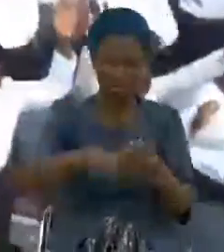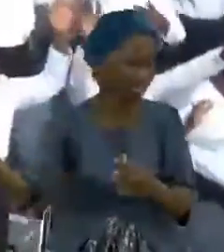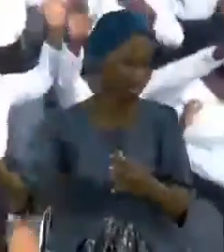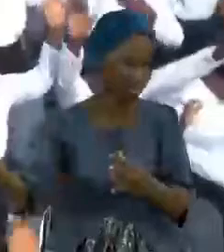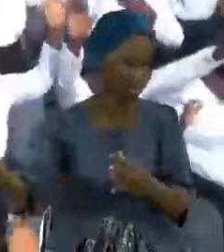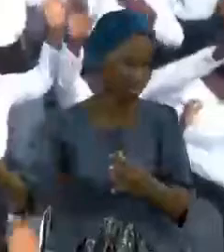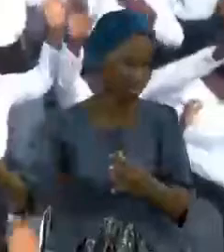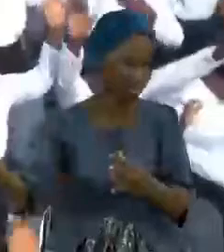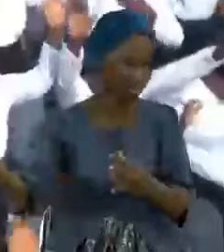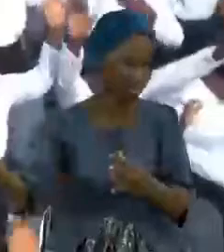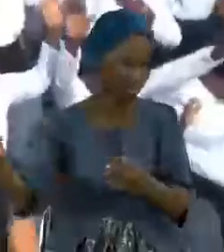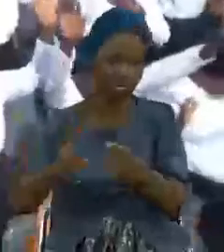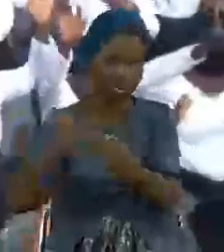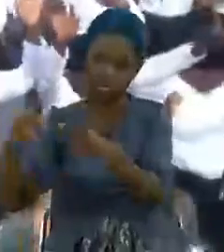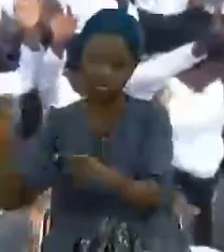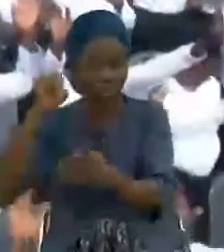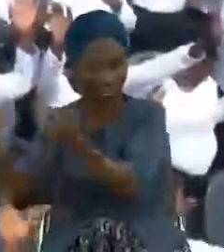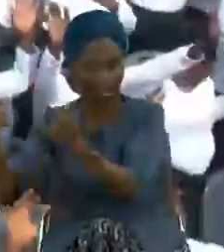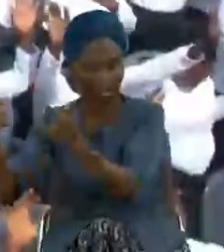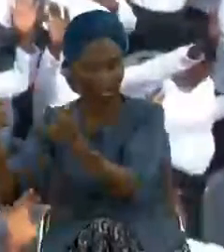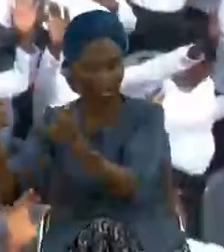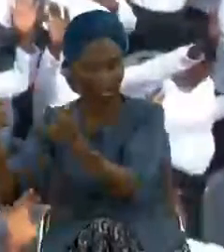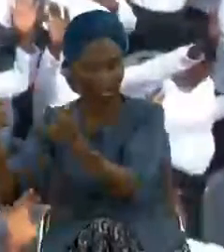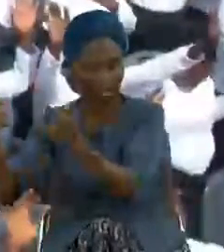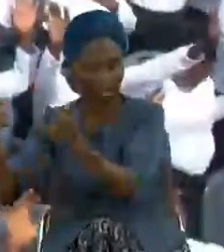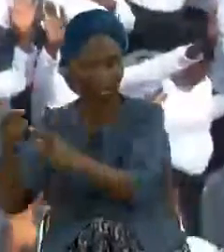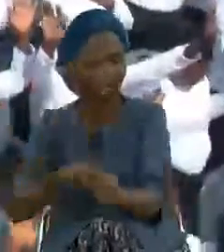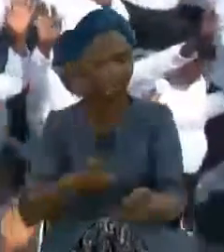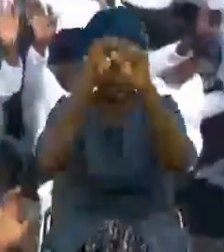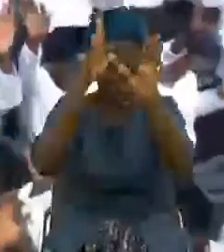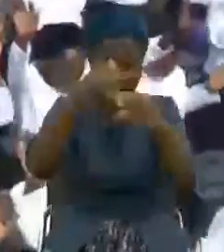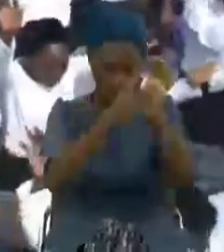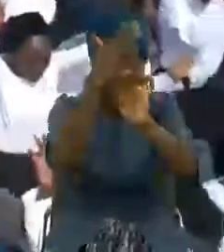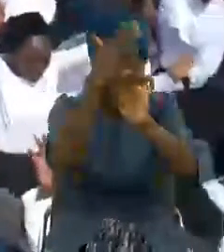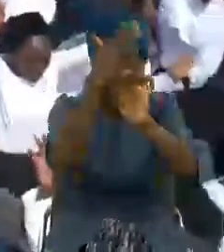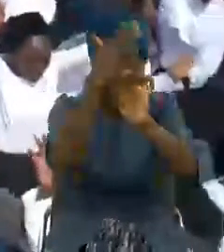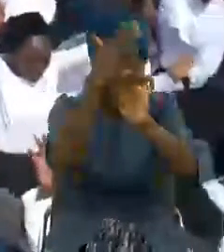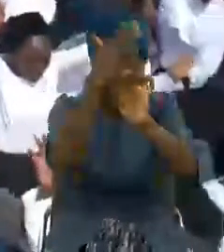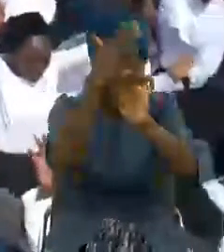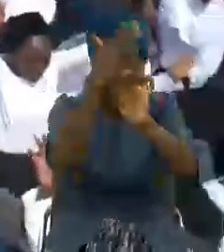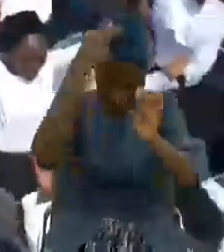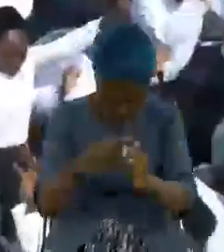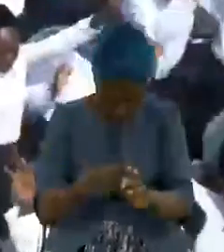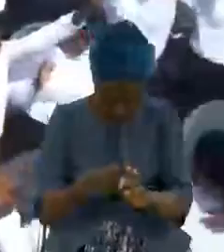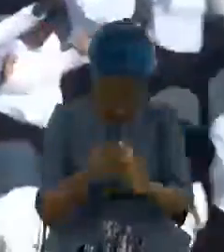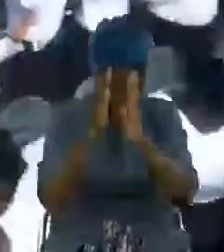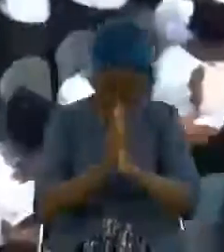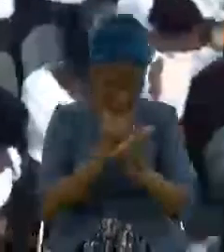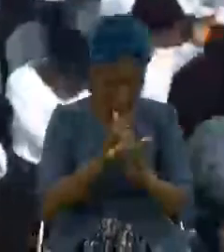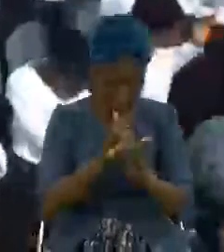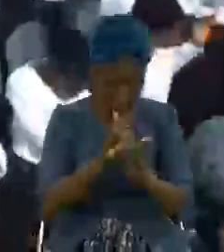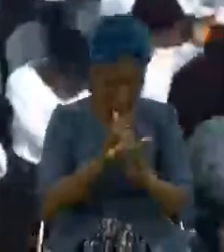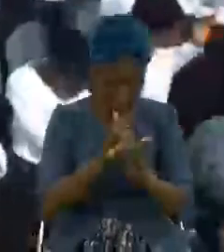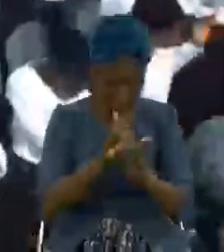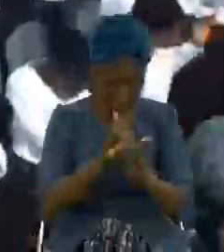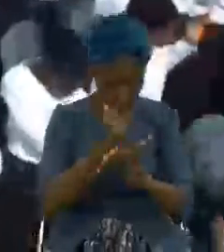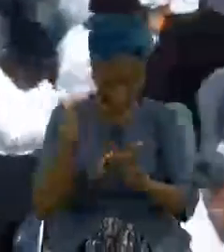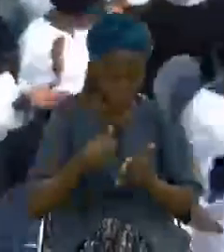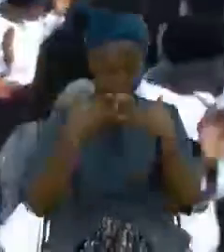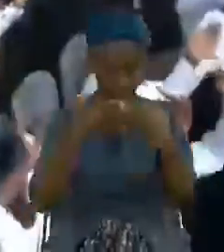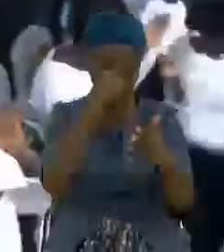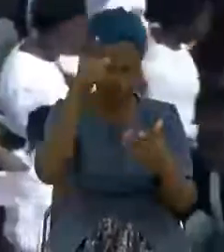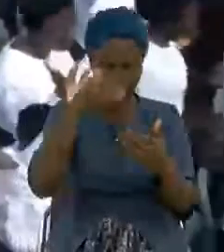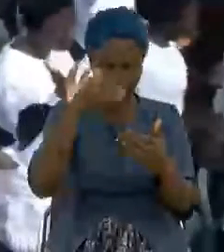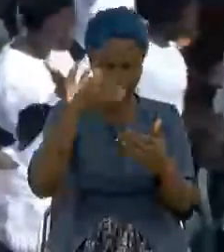Father, in Jesus' name, we thank you because you have given us Jesus, and